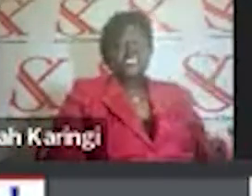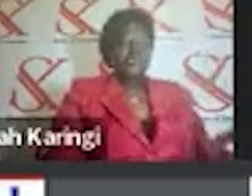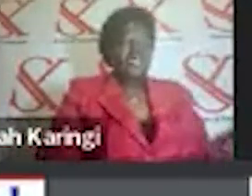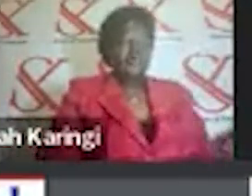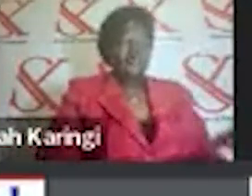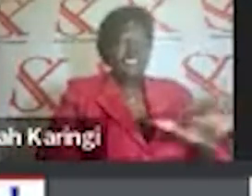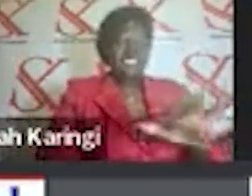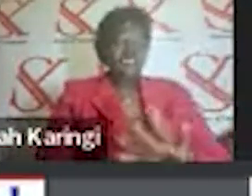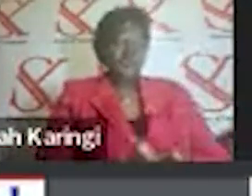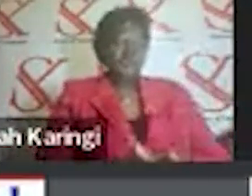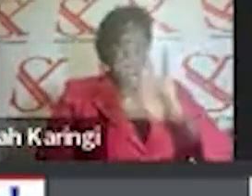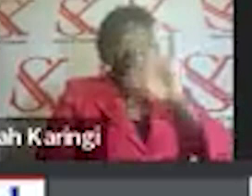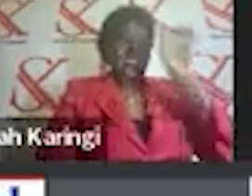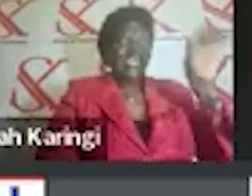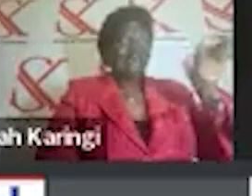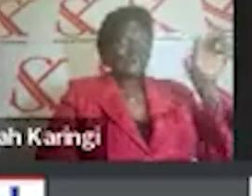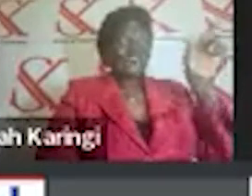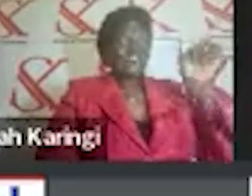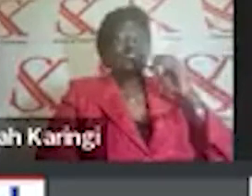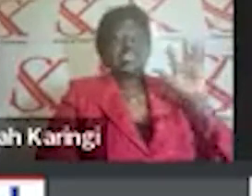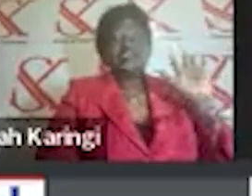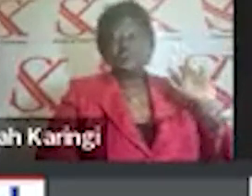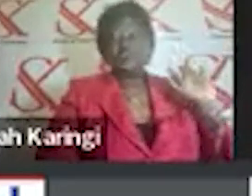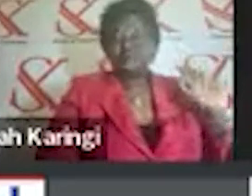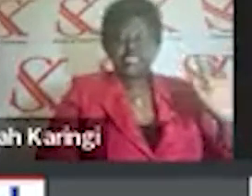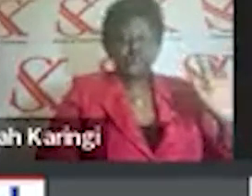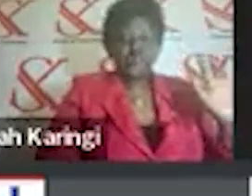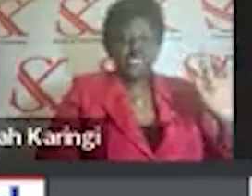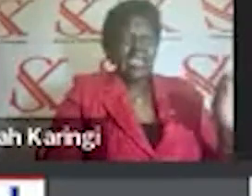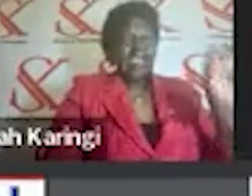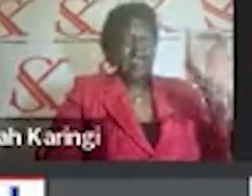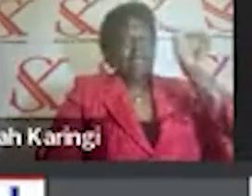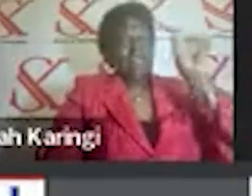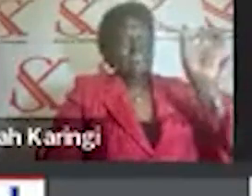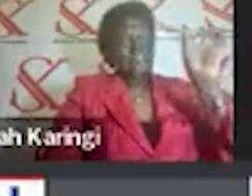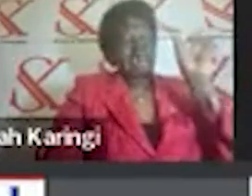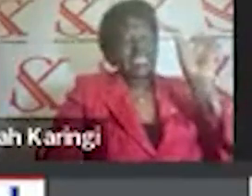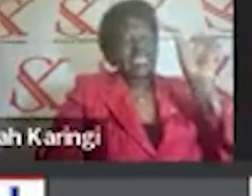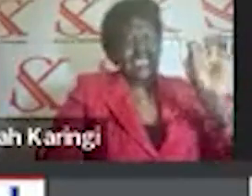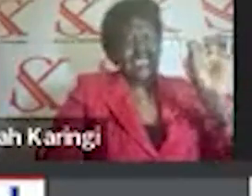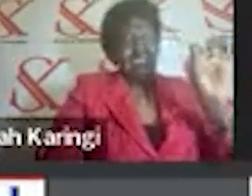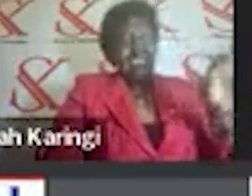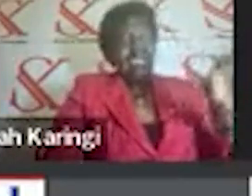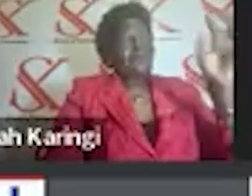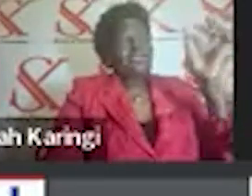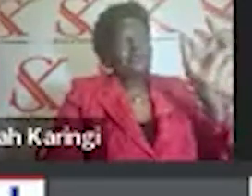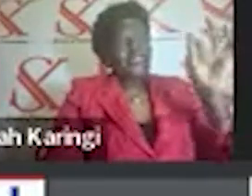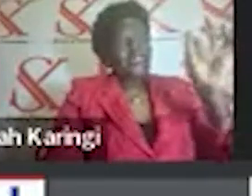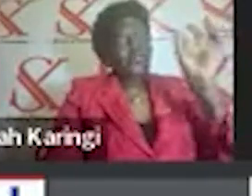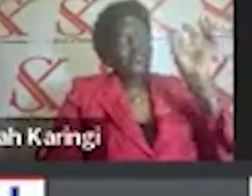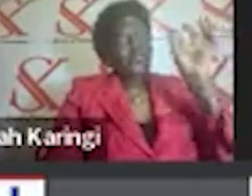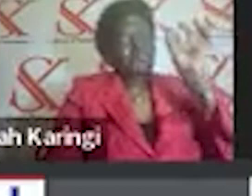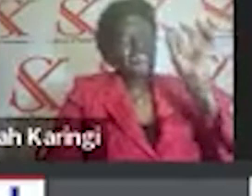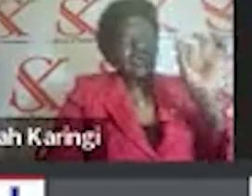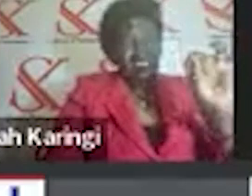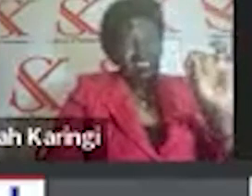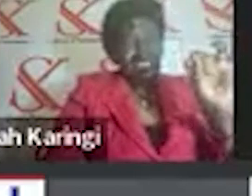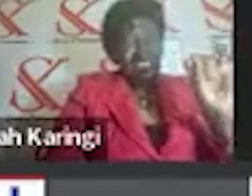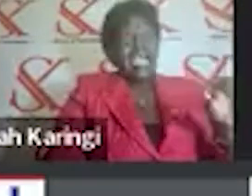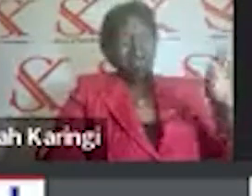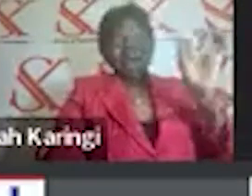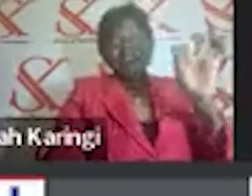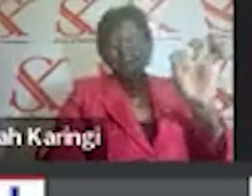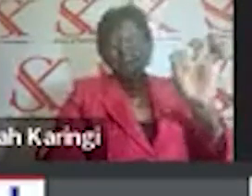million shillings so that you can get the job. I say, I'm sorry, those are not my values. I'm a person of excellence. I'm a person who can be